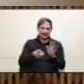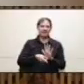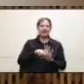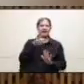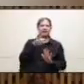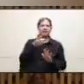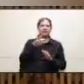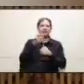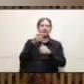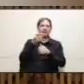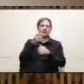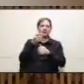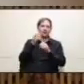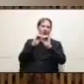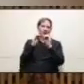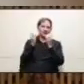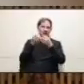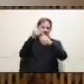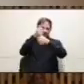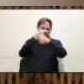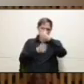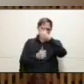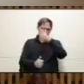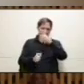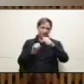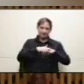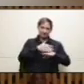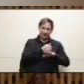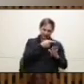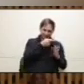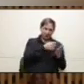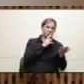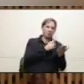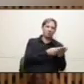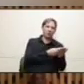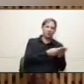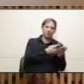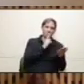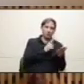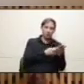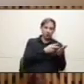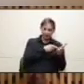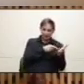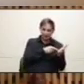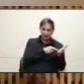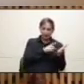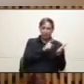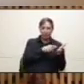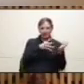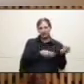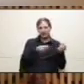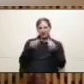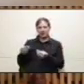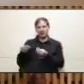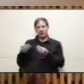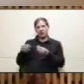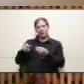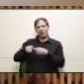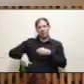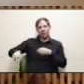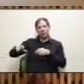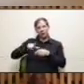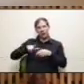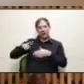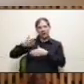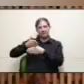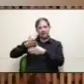organizational structure based on the job evaluation report, which will then be taken to local labor forum for discussion.